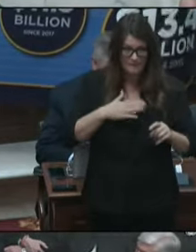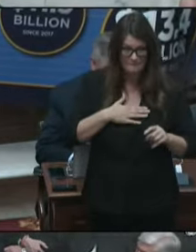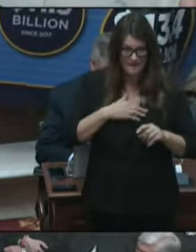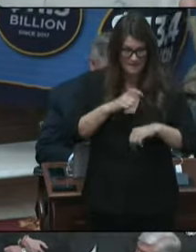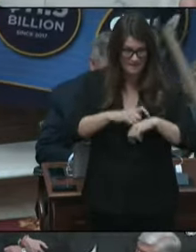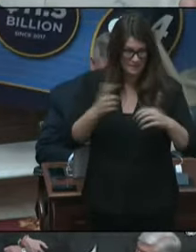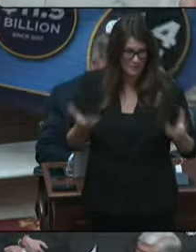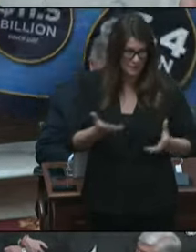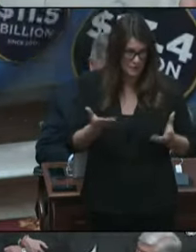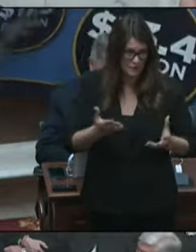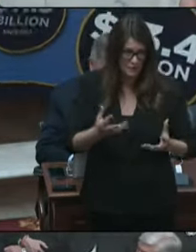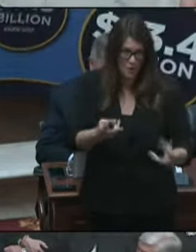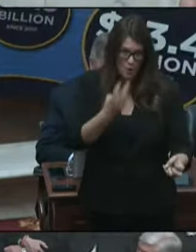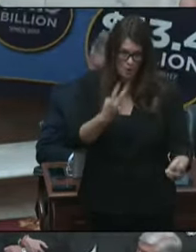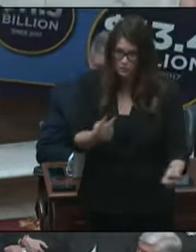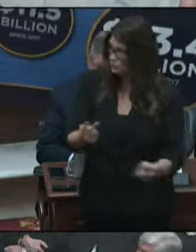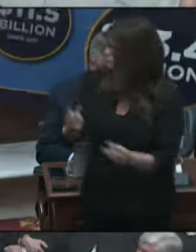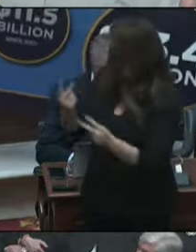and